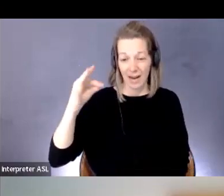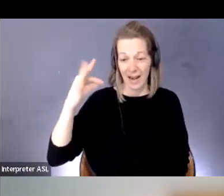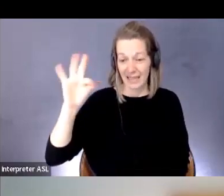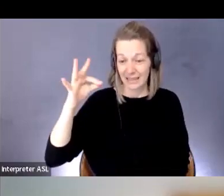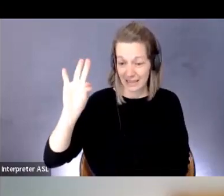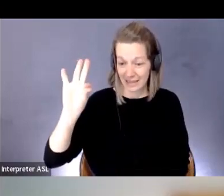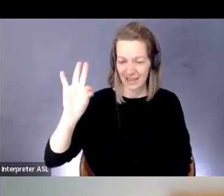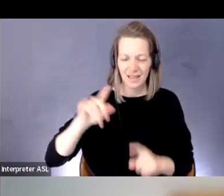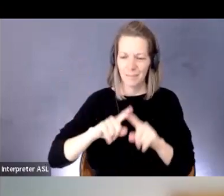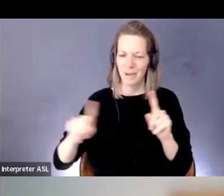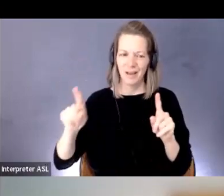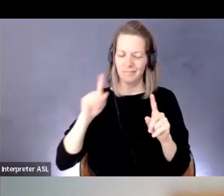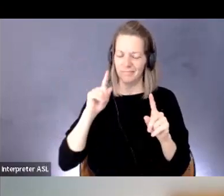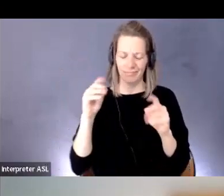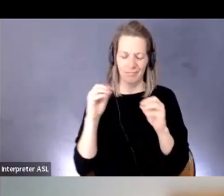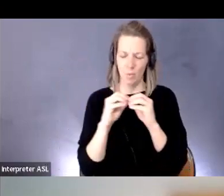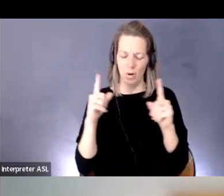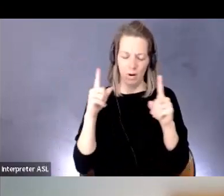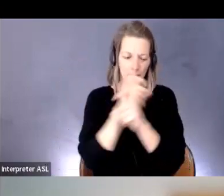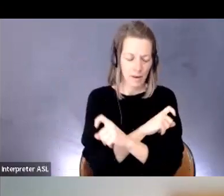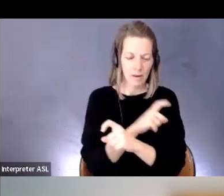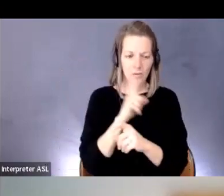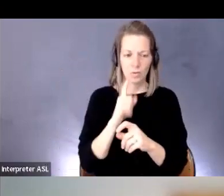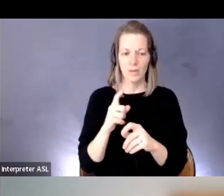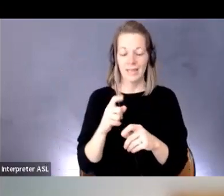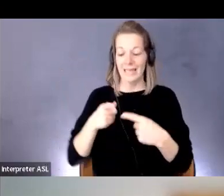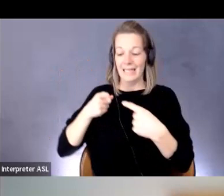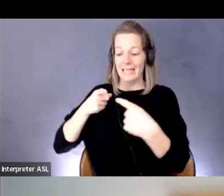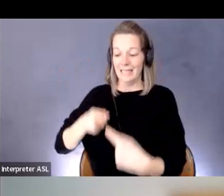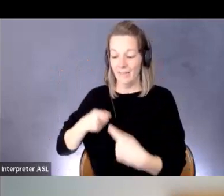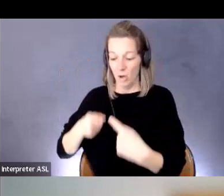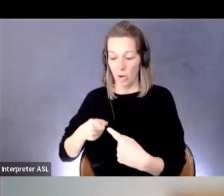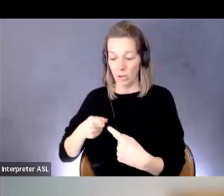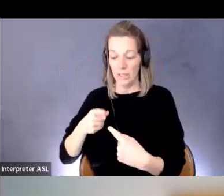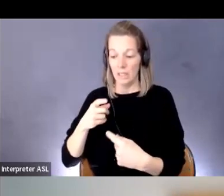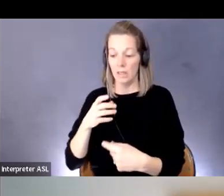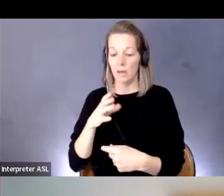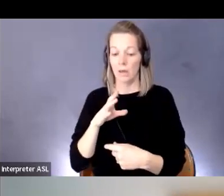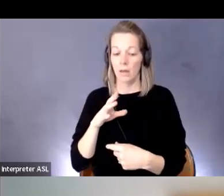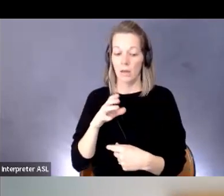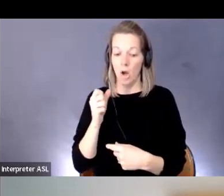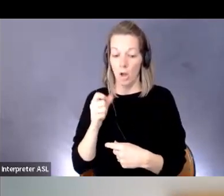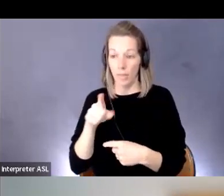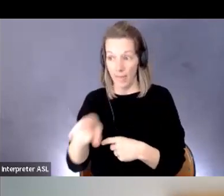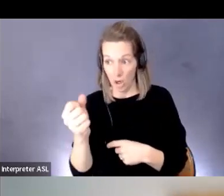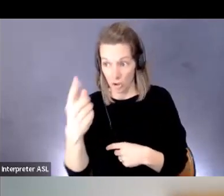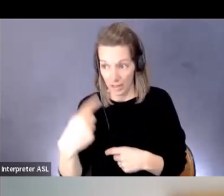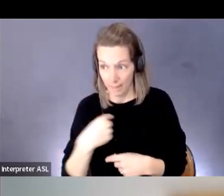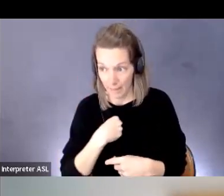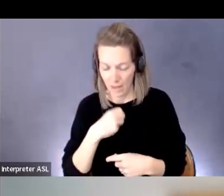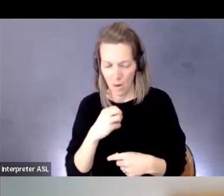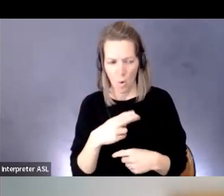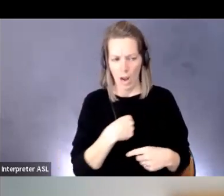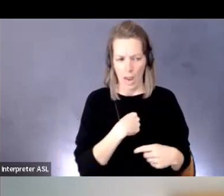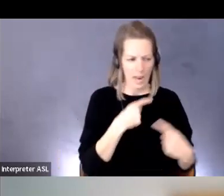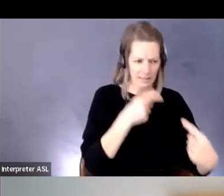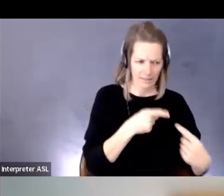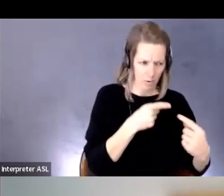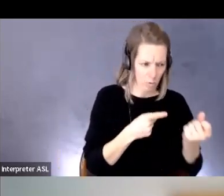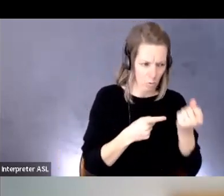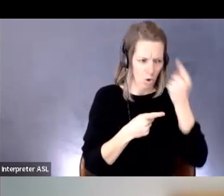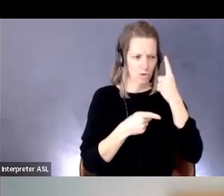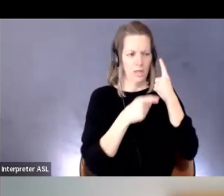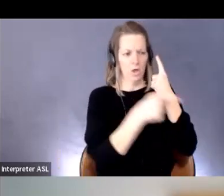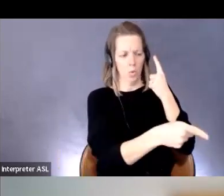it conflates difficulty being understood with difficulty understanding. These disabilities are totally different, and it makes the question